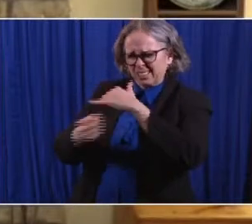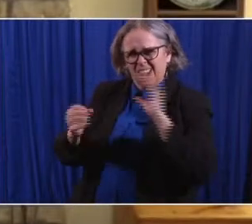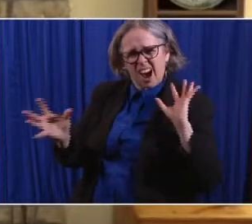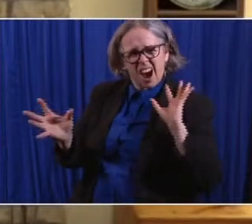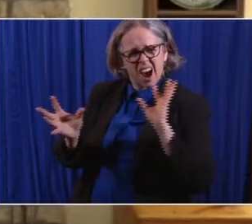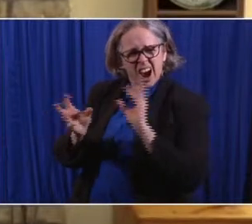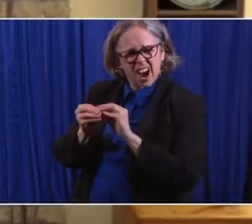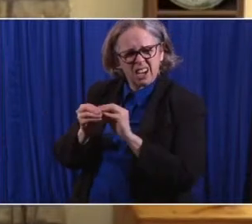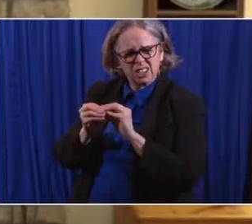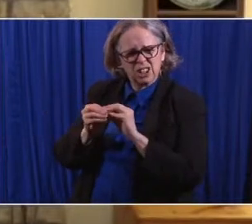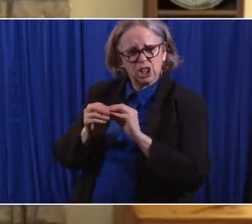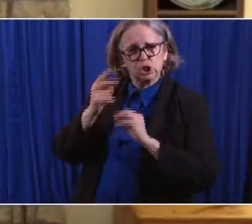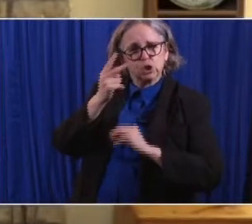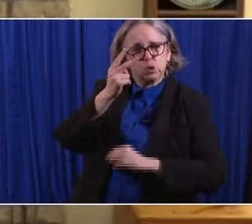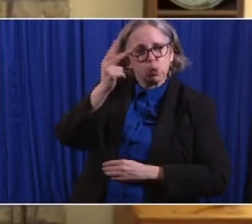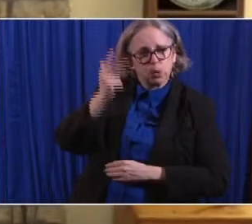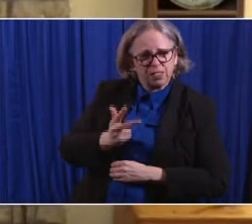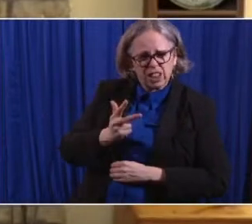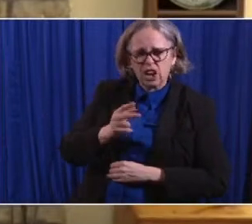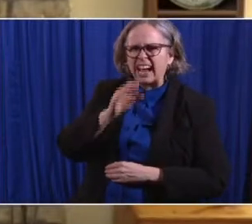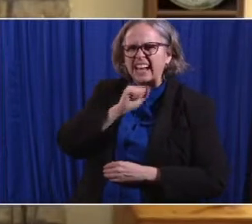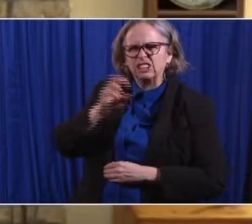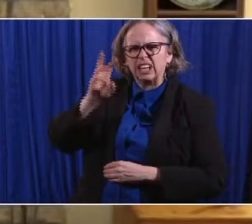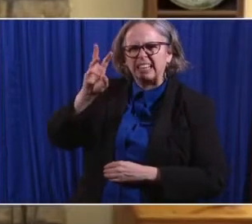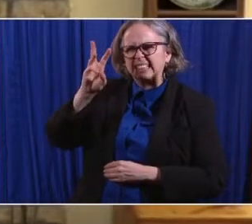age and over.